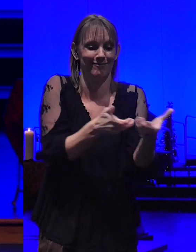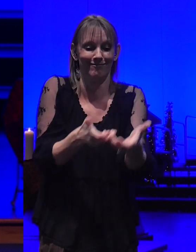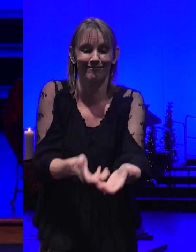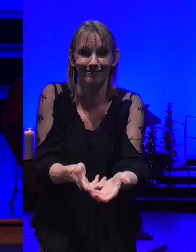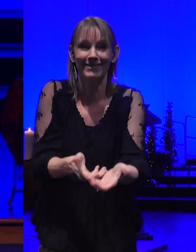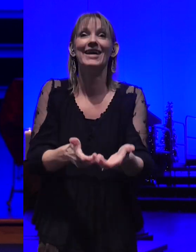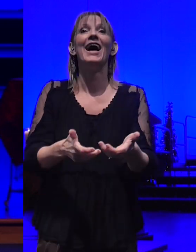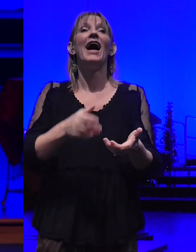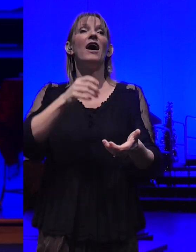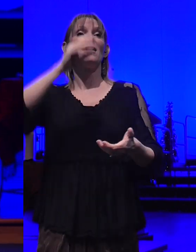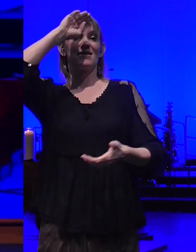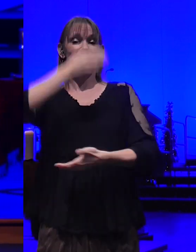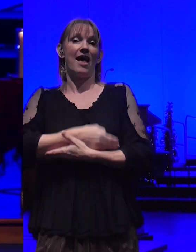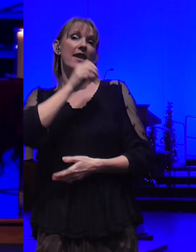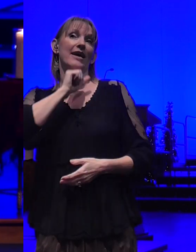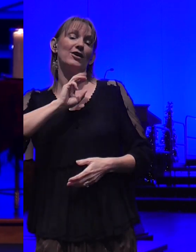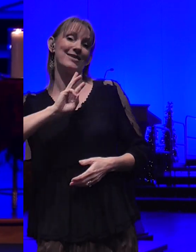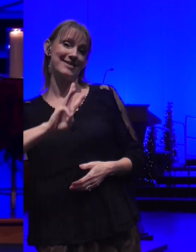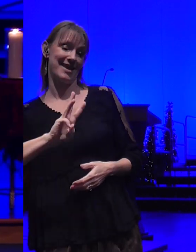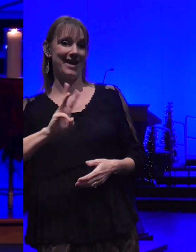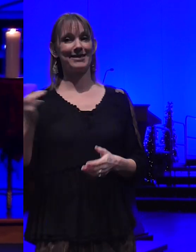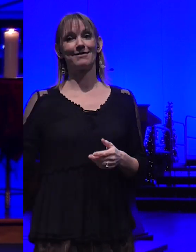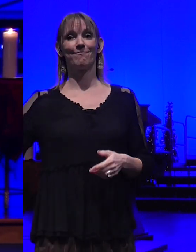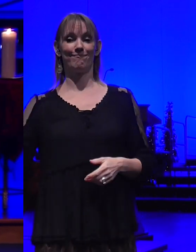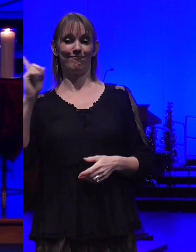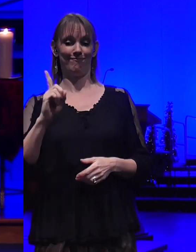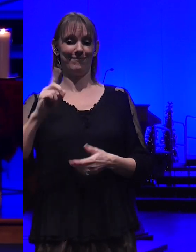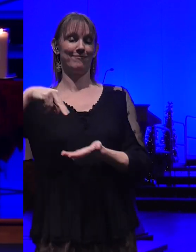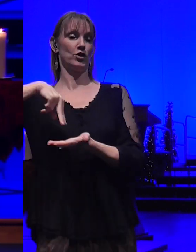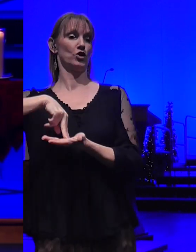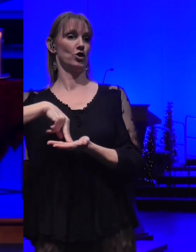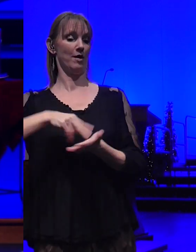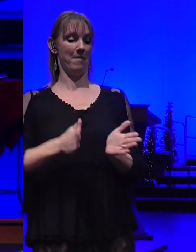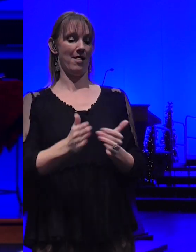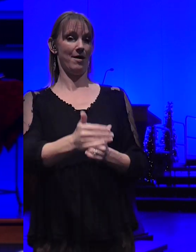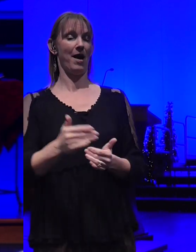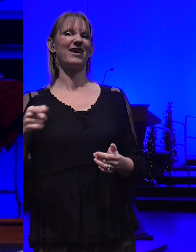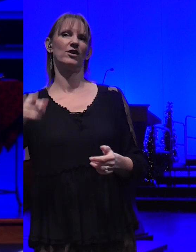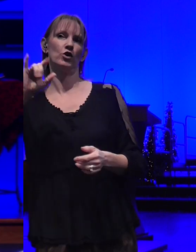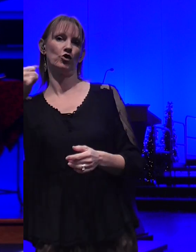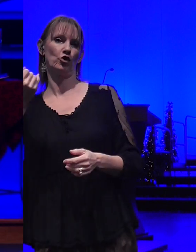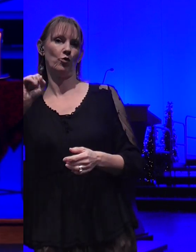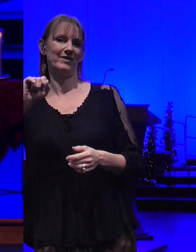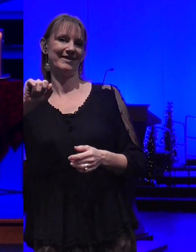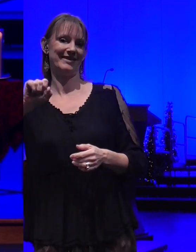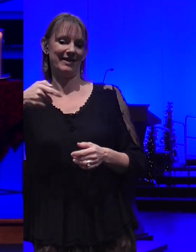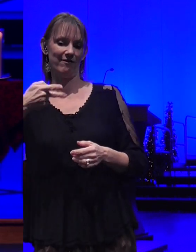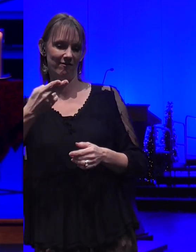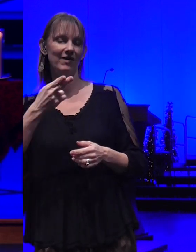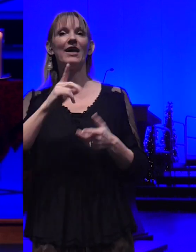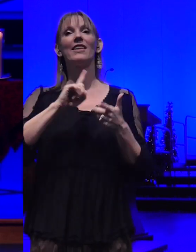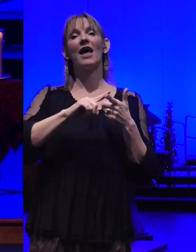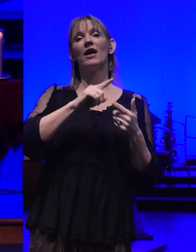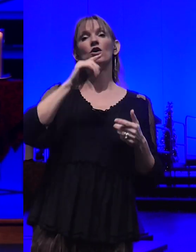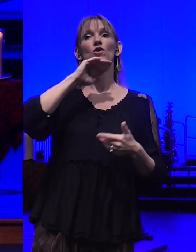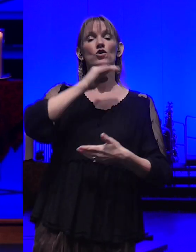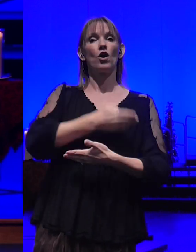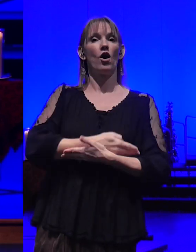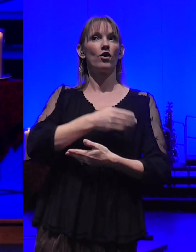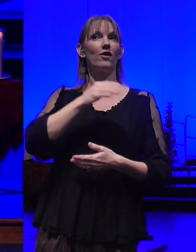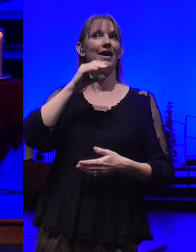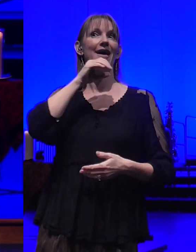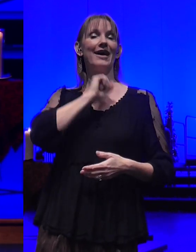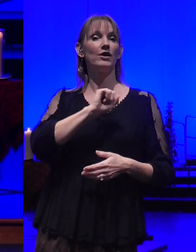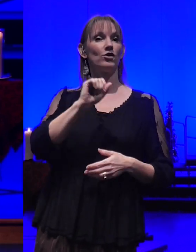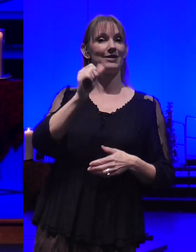his 6-year-old son came in and proudly stood by the box. That's Joseph, of course. And then his 10-year-old daughter came in with a sheet wrapped